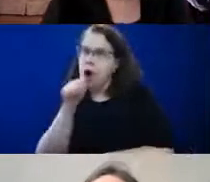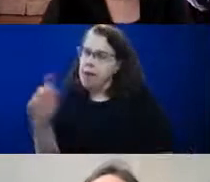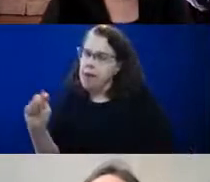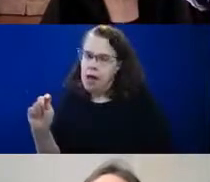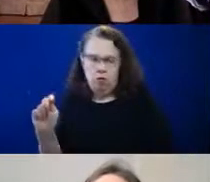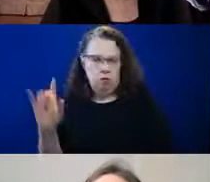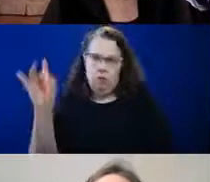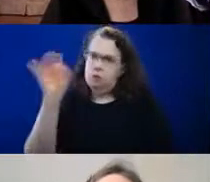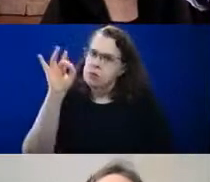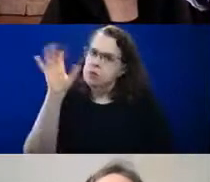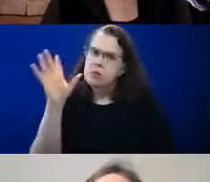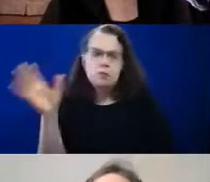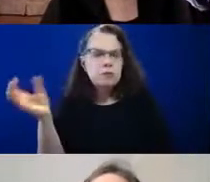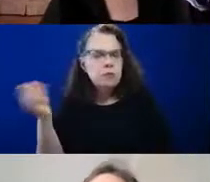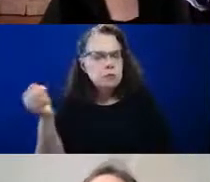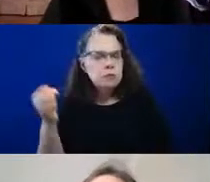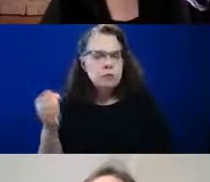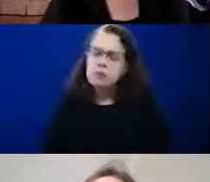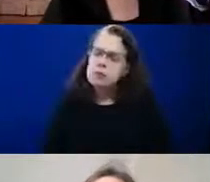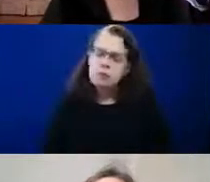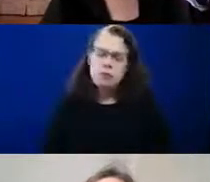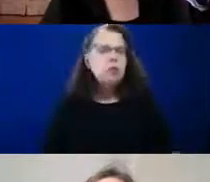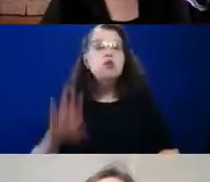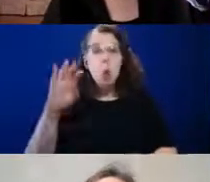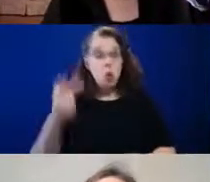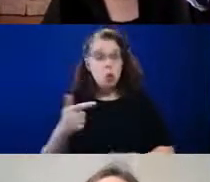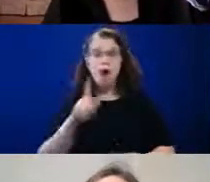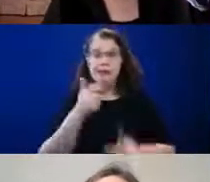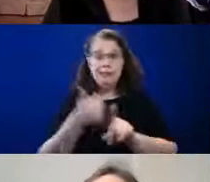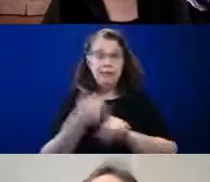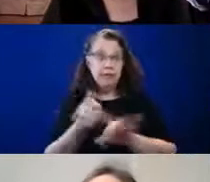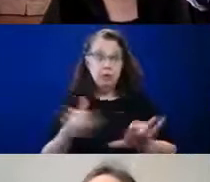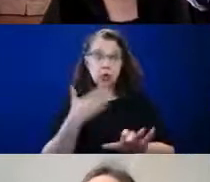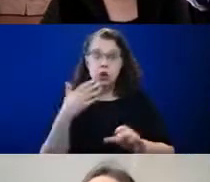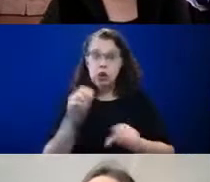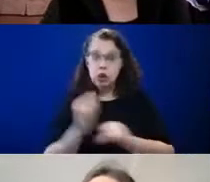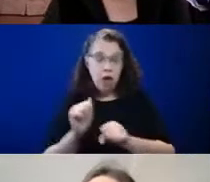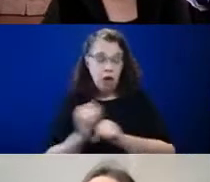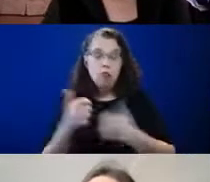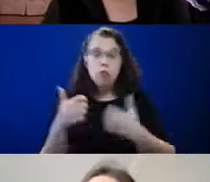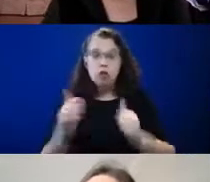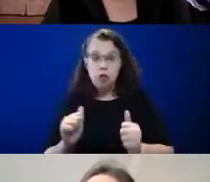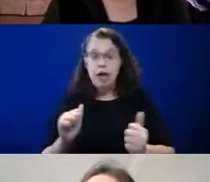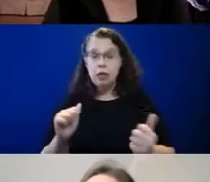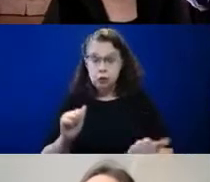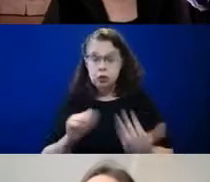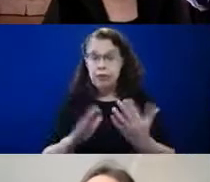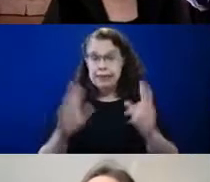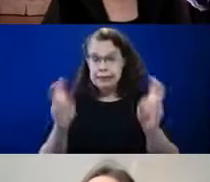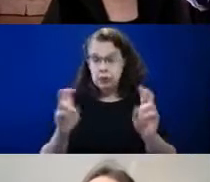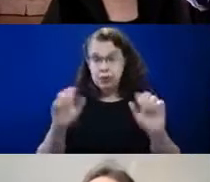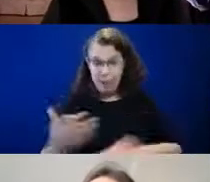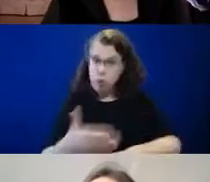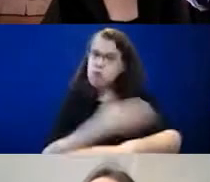you. Yes, Alex. So it was again, LaGuardia does a really good job trying to address a lot of these issues. Can we do better?